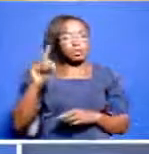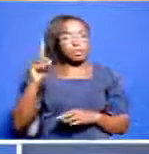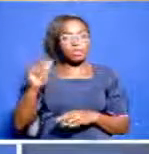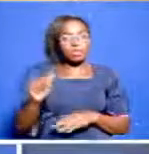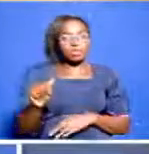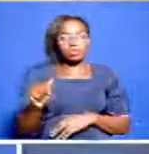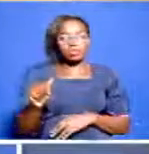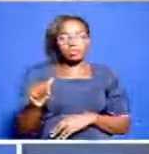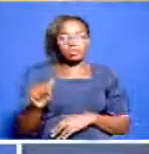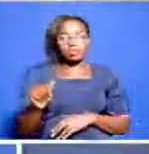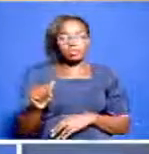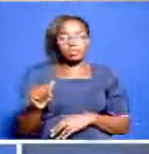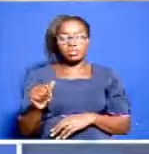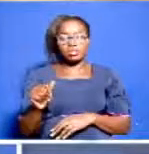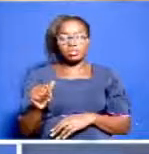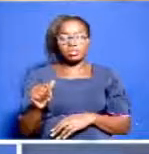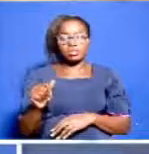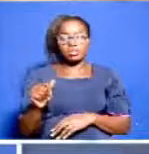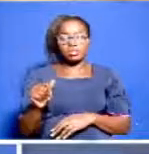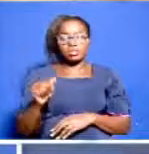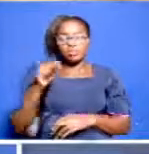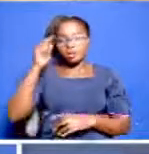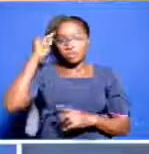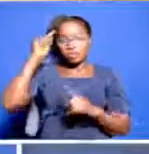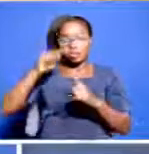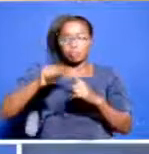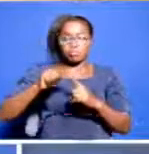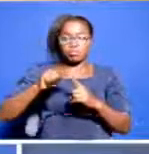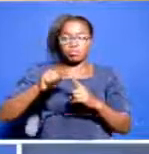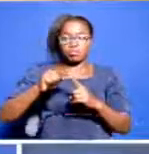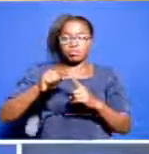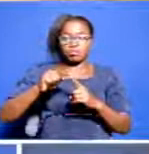us should be to more